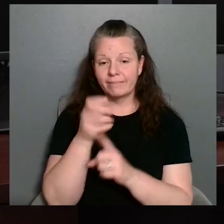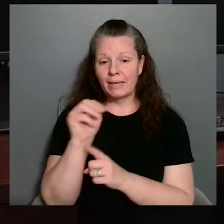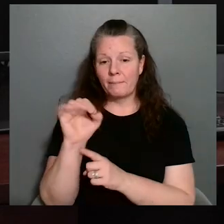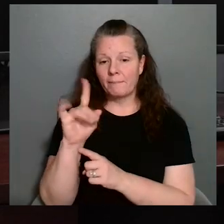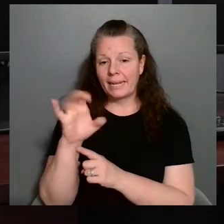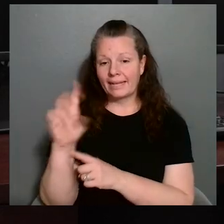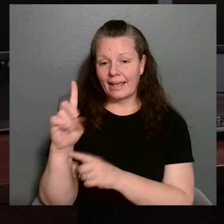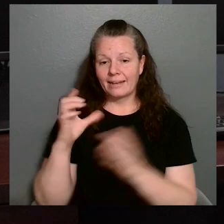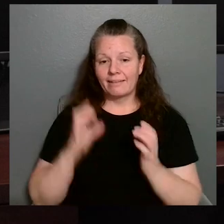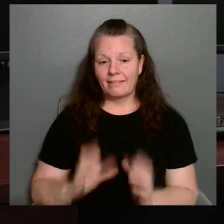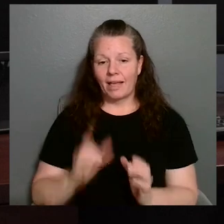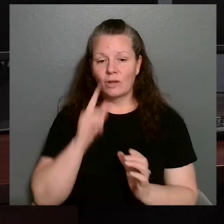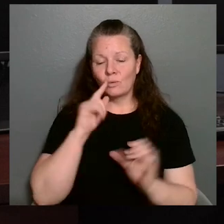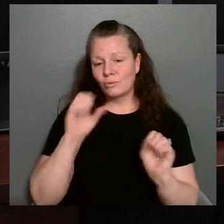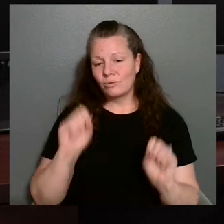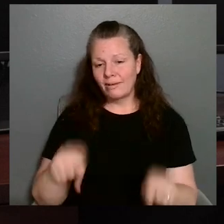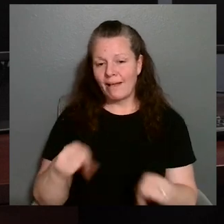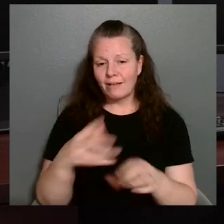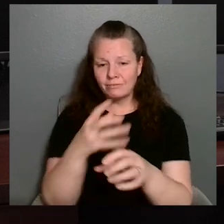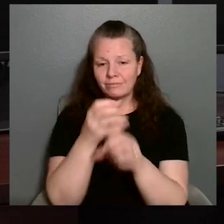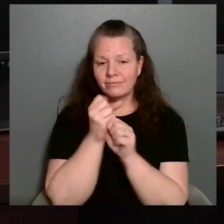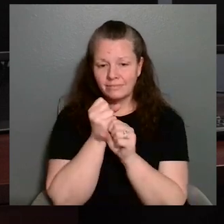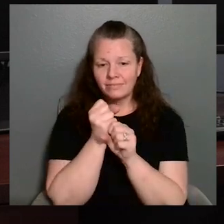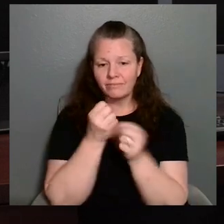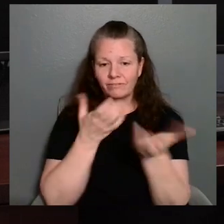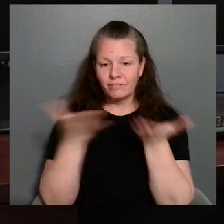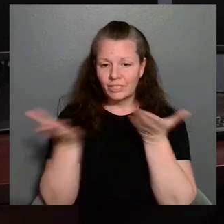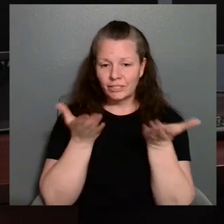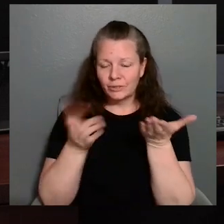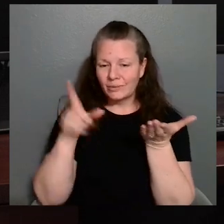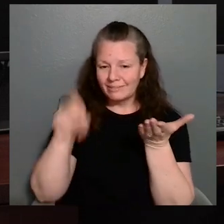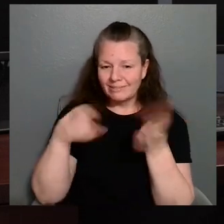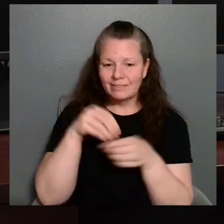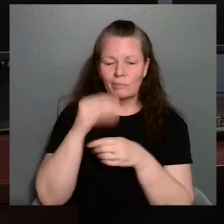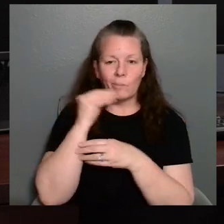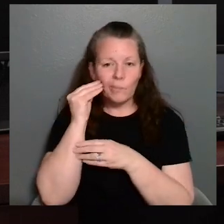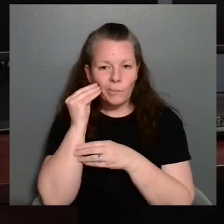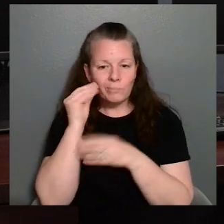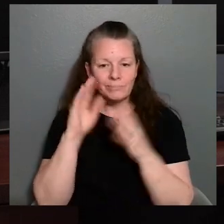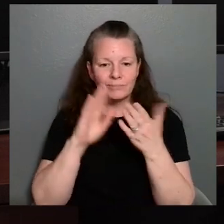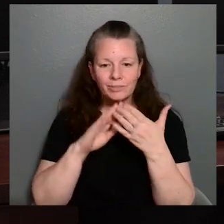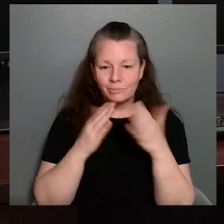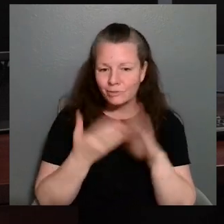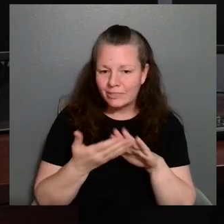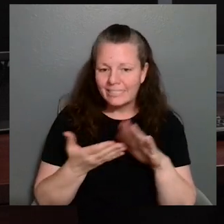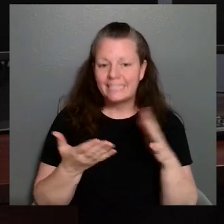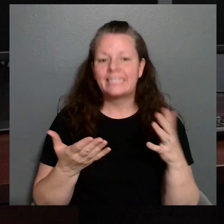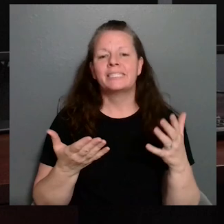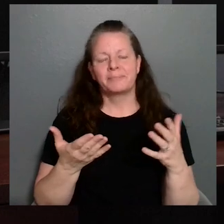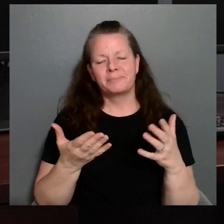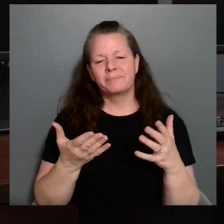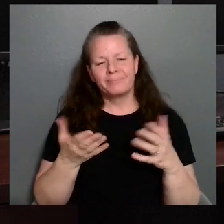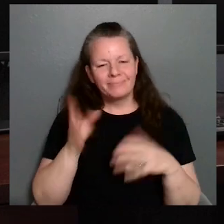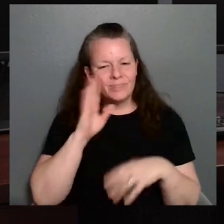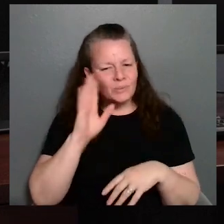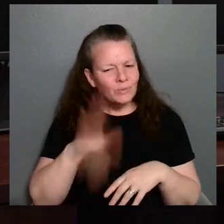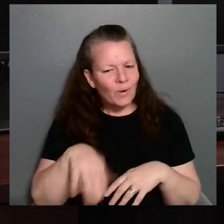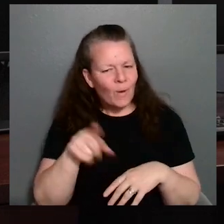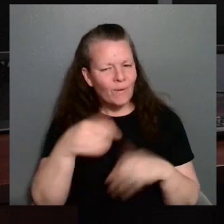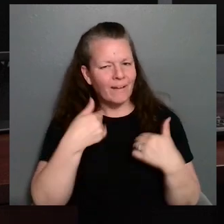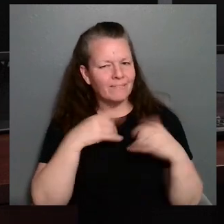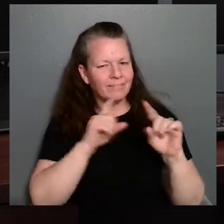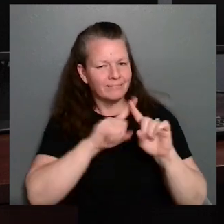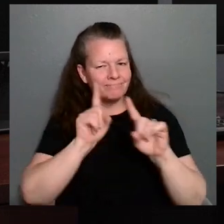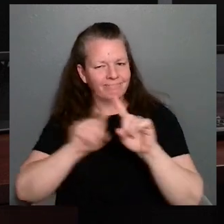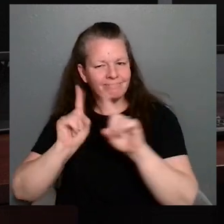you are a Medicaid client who is eligible to receive services you need in your home and community, did